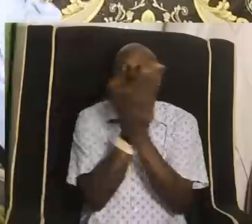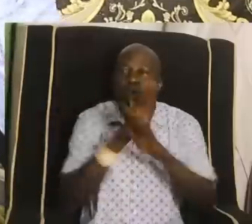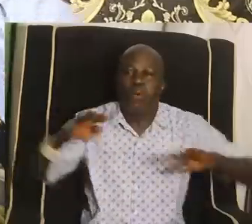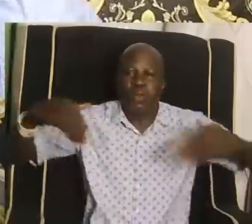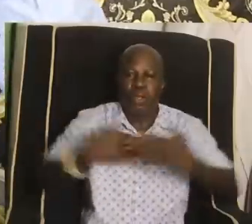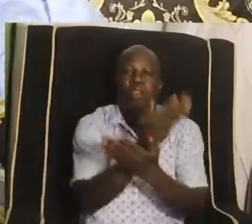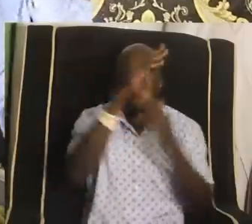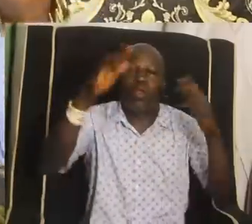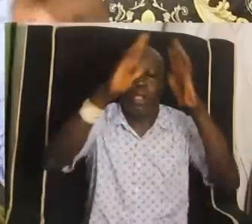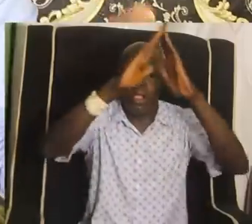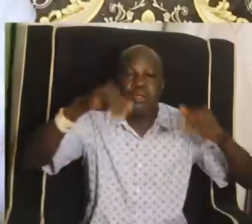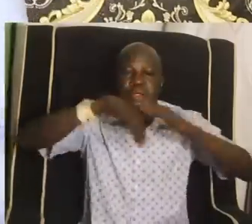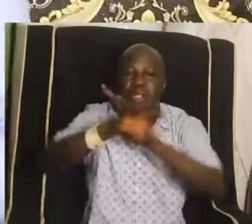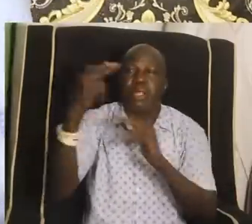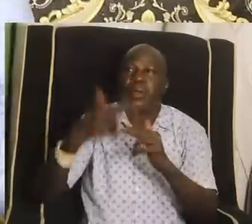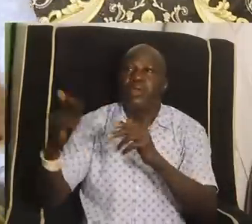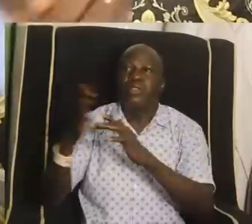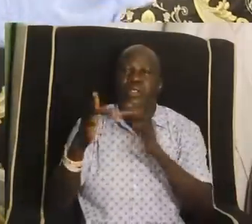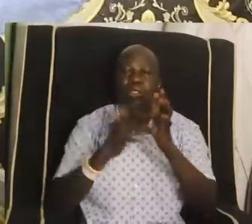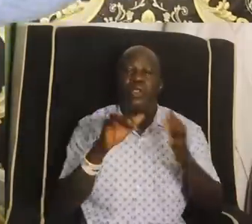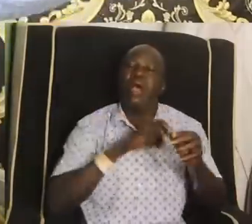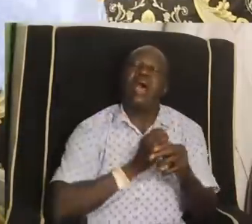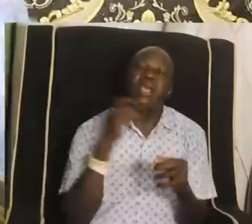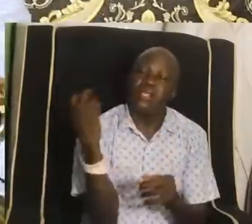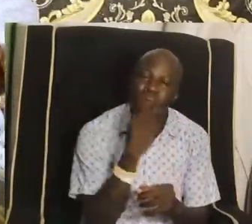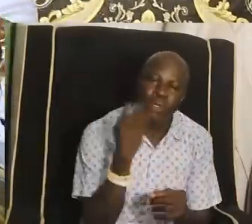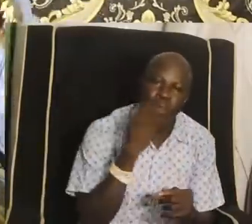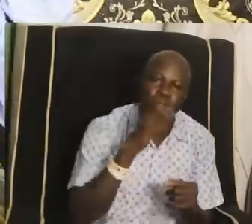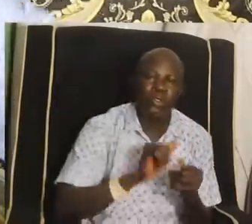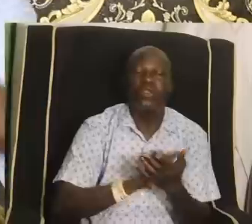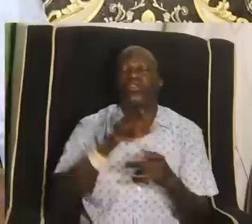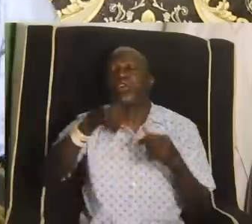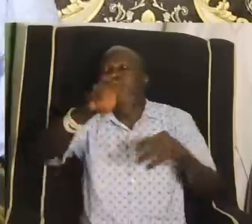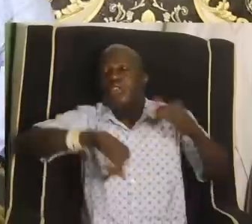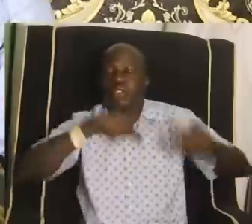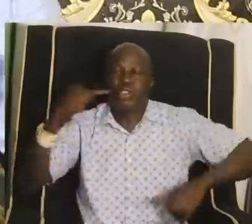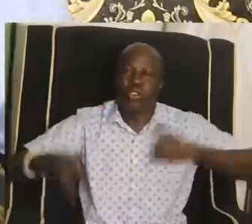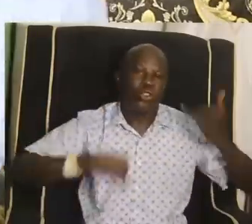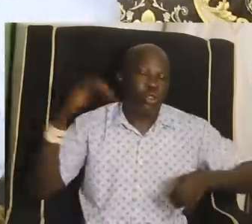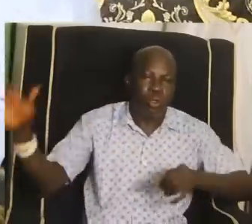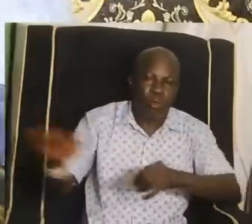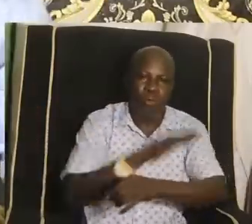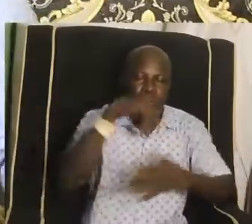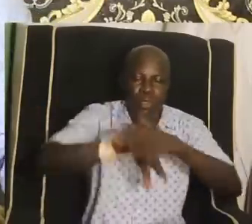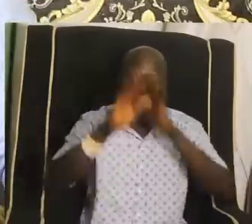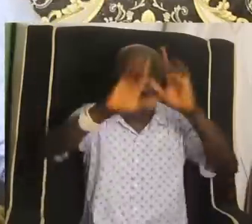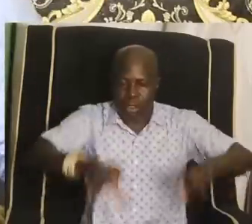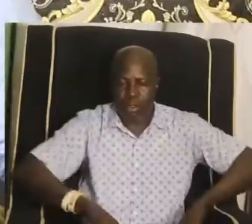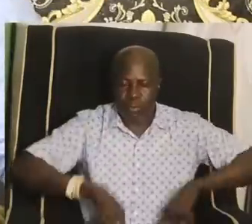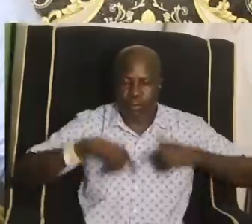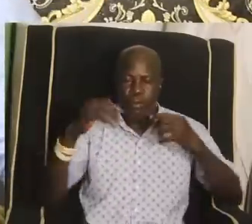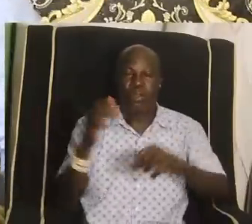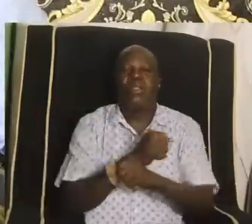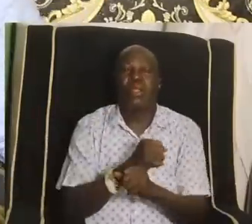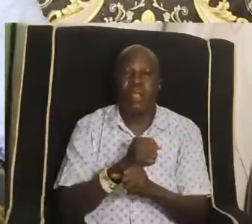are dedicating your house. In the name of Jesus. Most of you pray. Ayo yo ma po sinu aye yo. The joy will